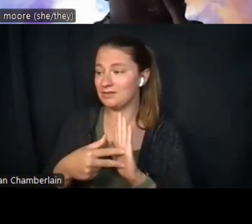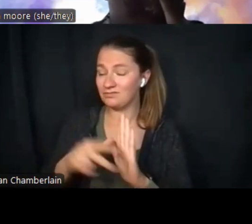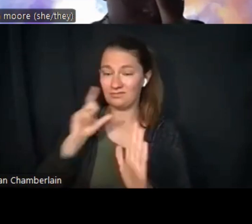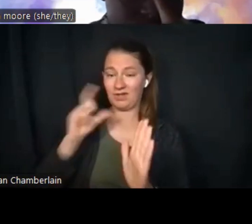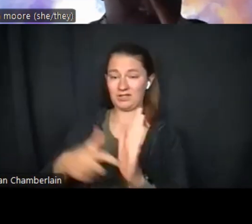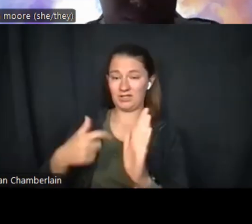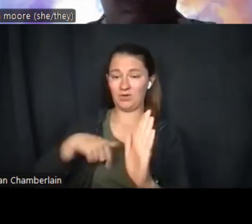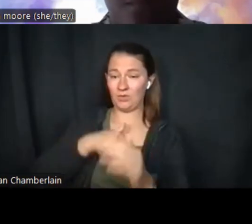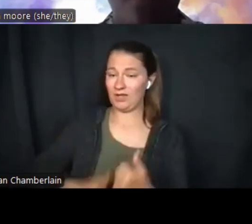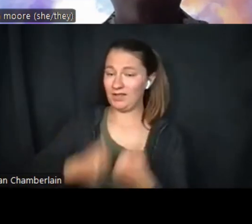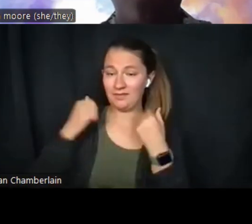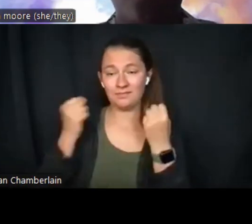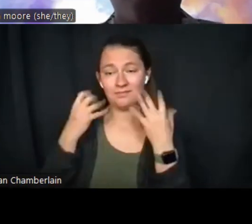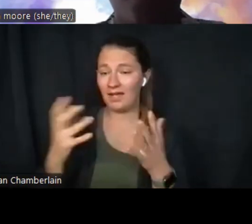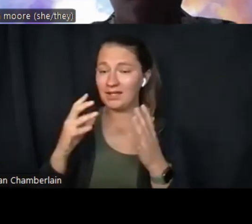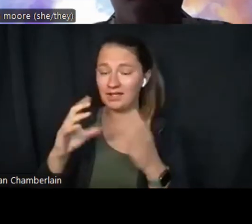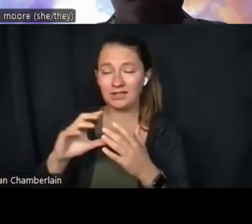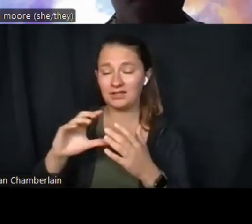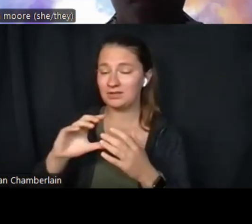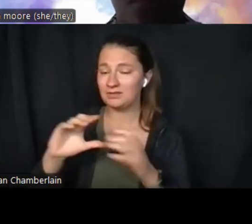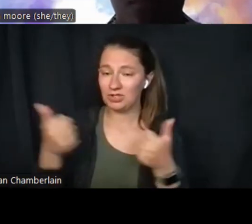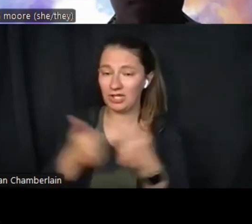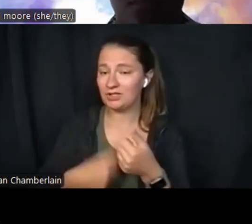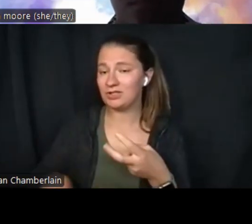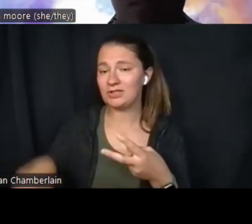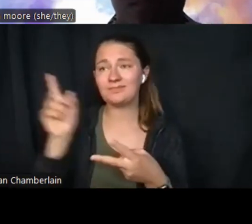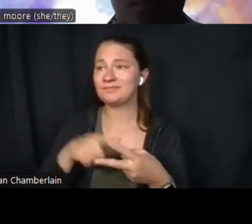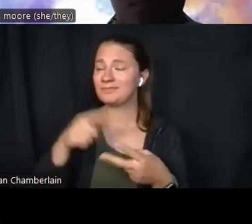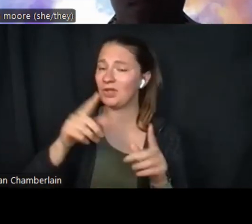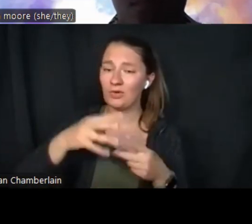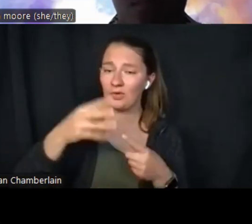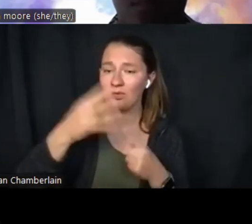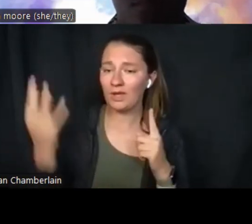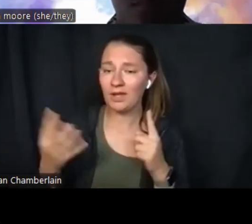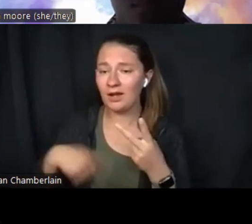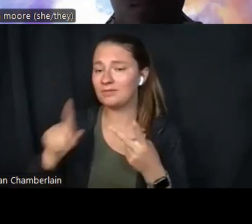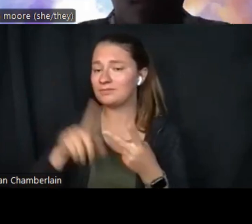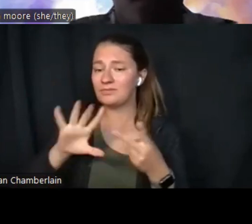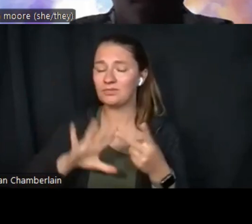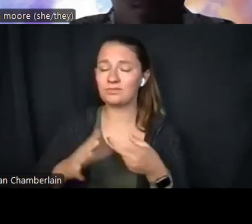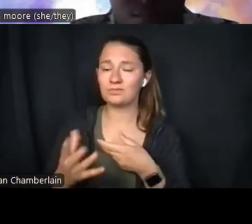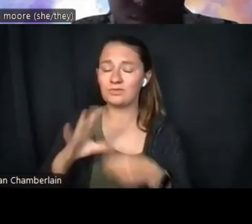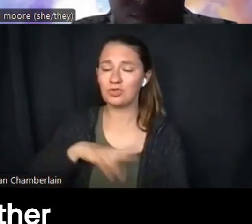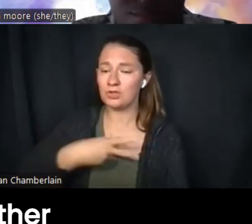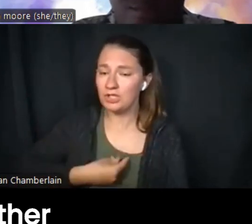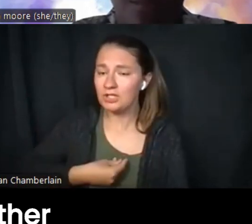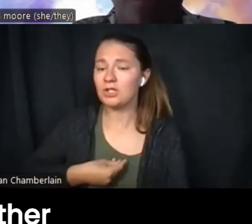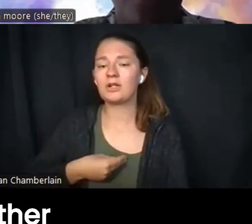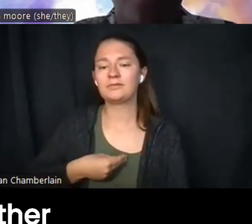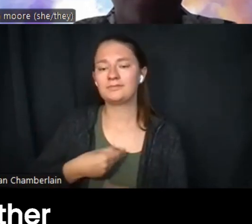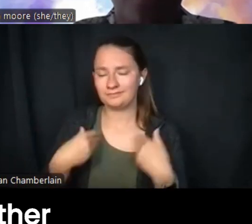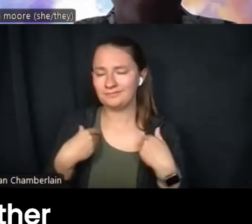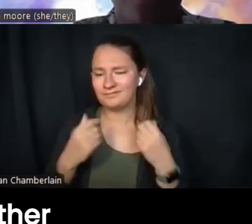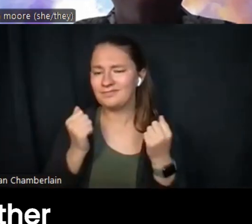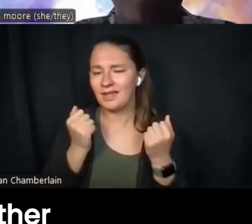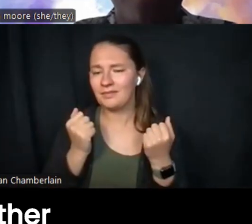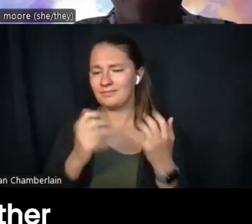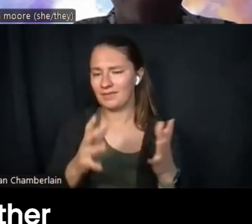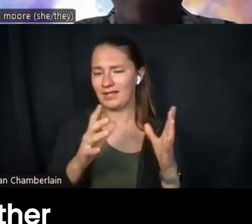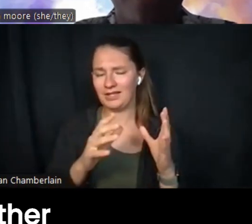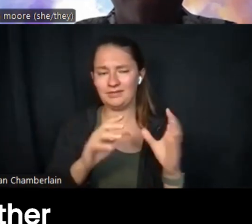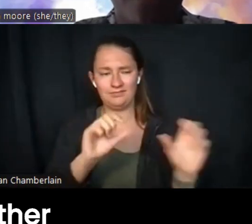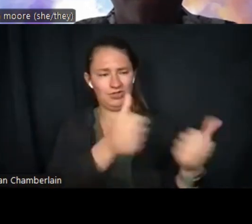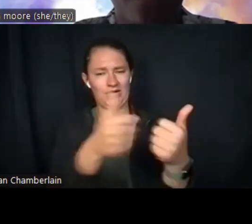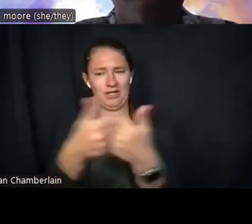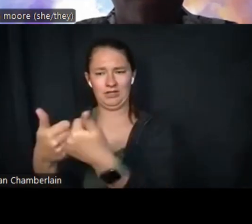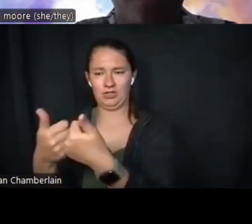queer, trans, disabilities. There are a lot of challenges that we have to deal with in our lives that many